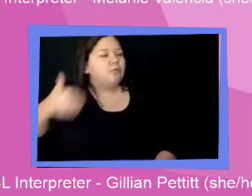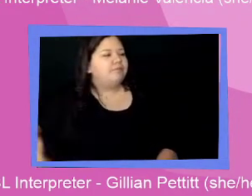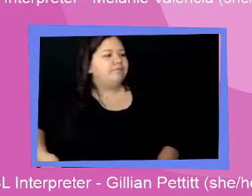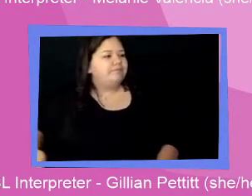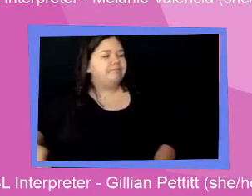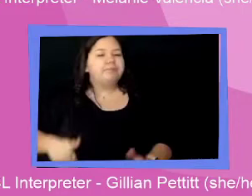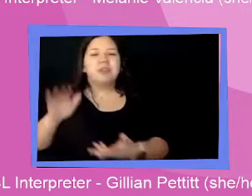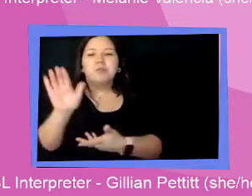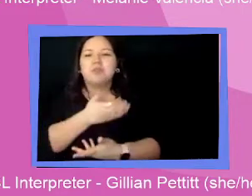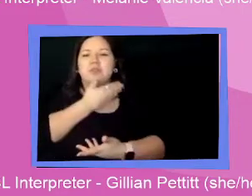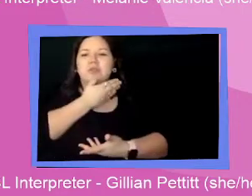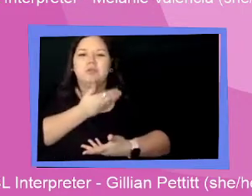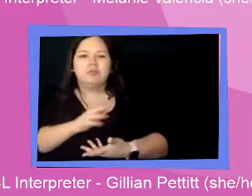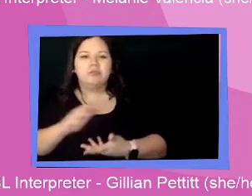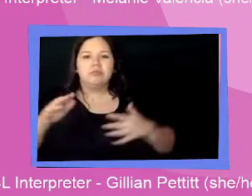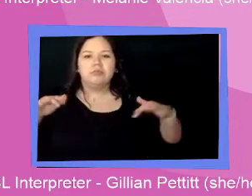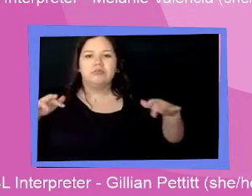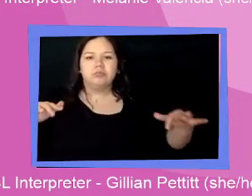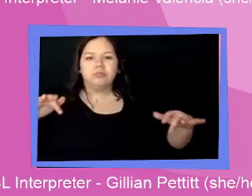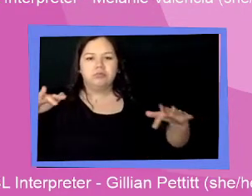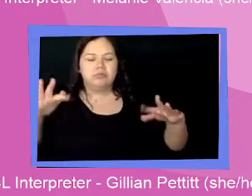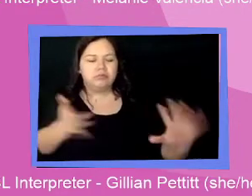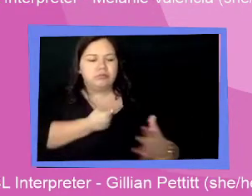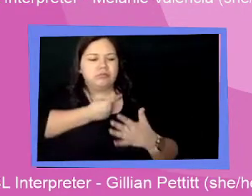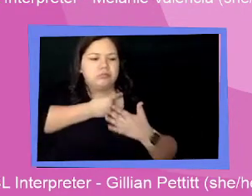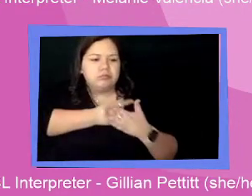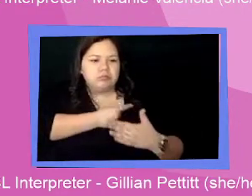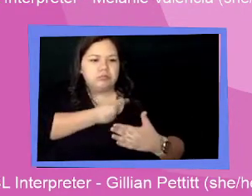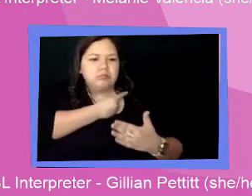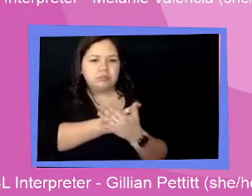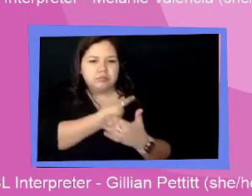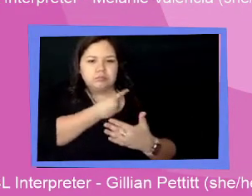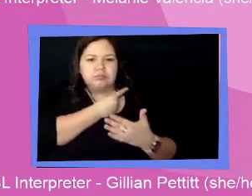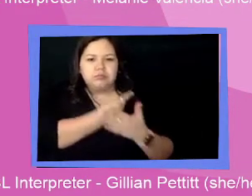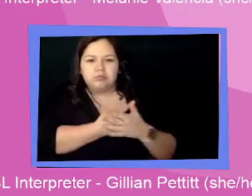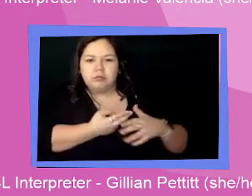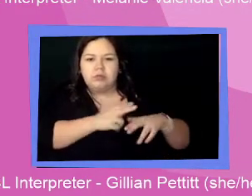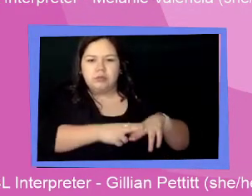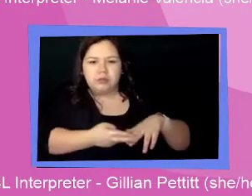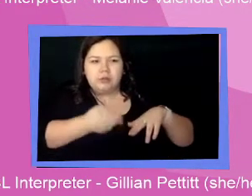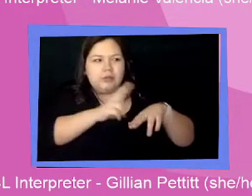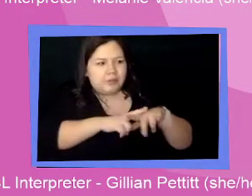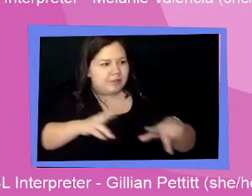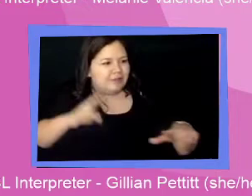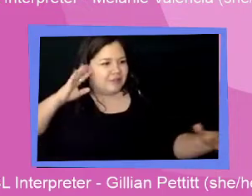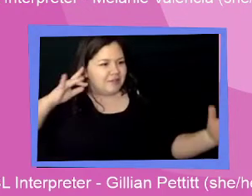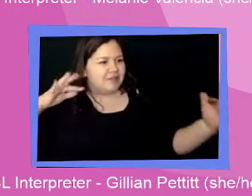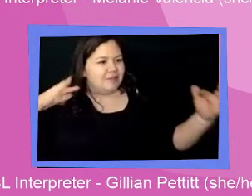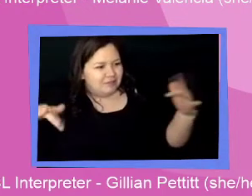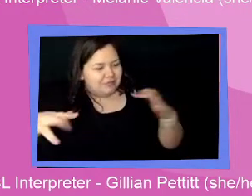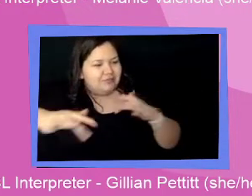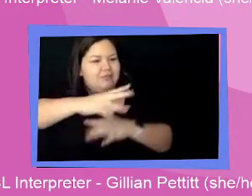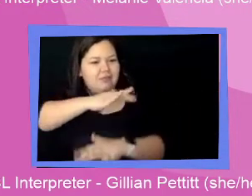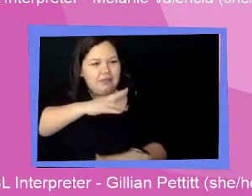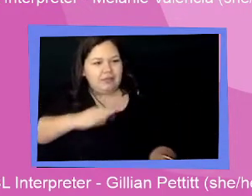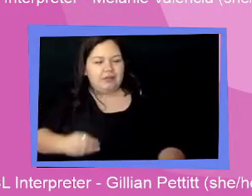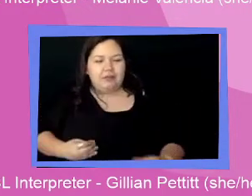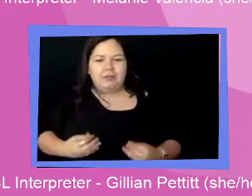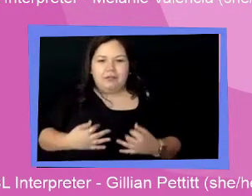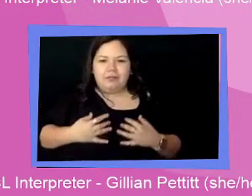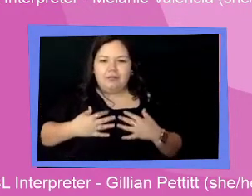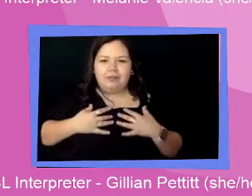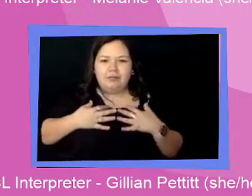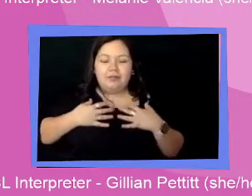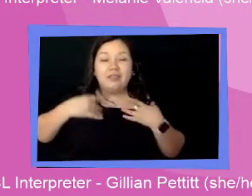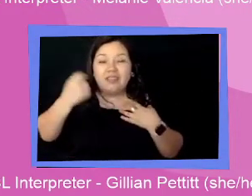beats meant to raise my heartbeat and sounds meant to turn me on. It's computer generated. No actual